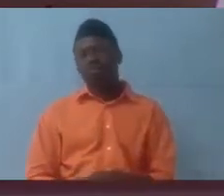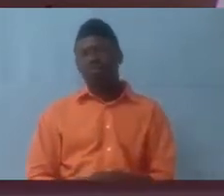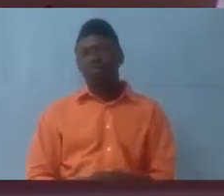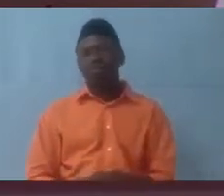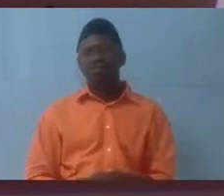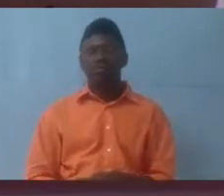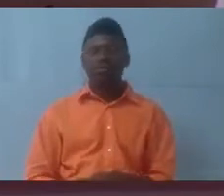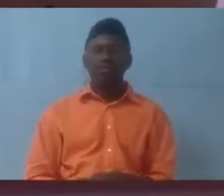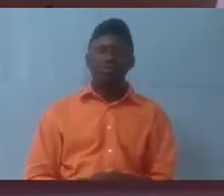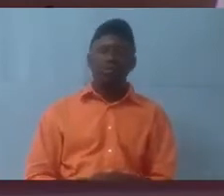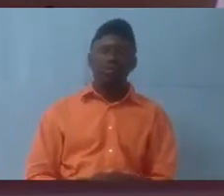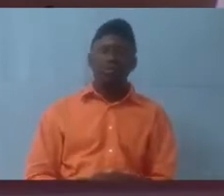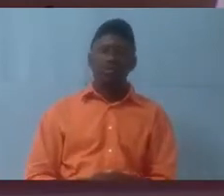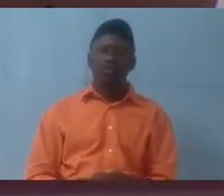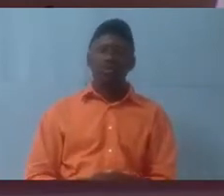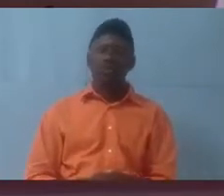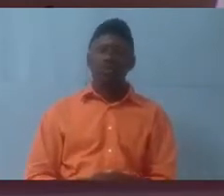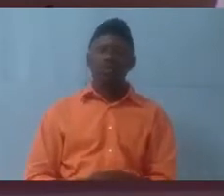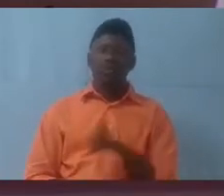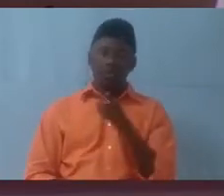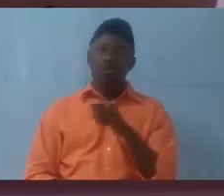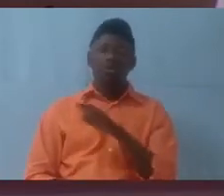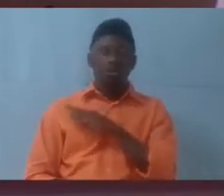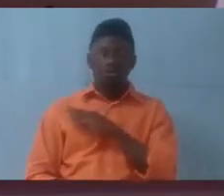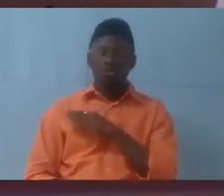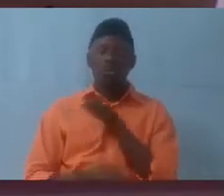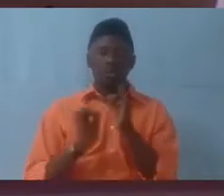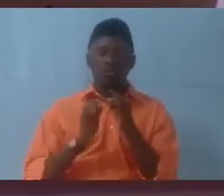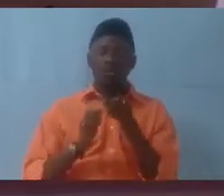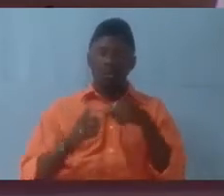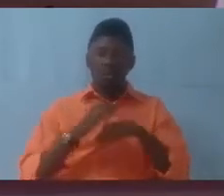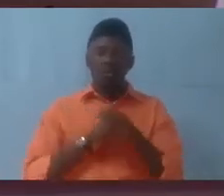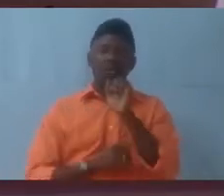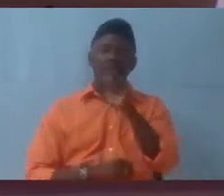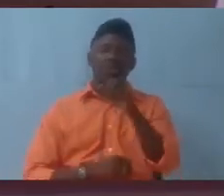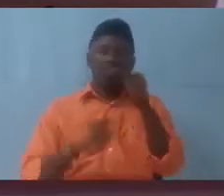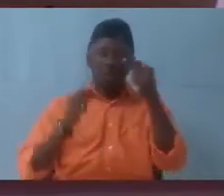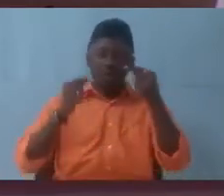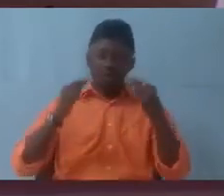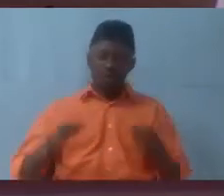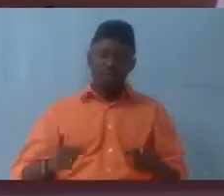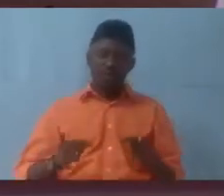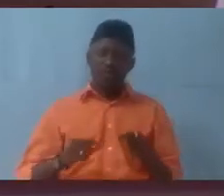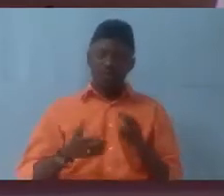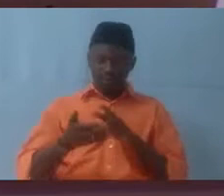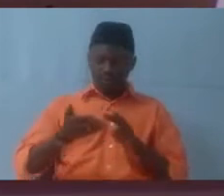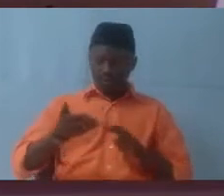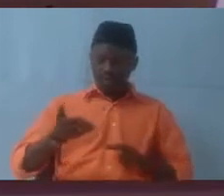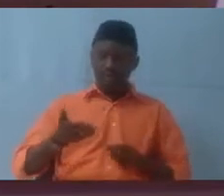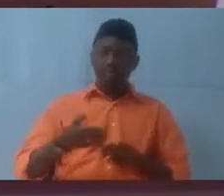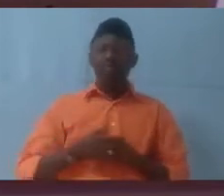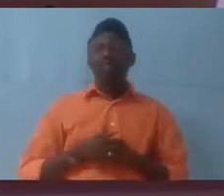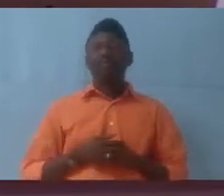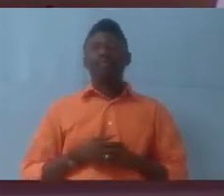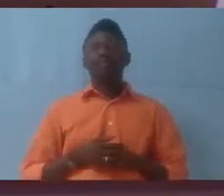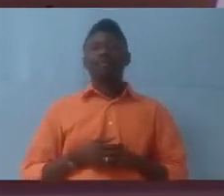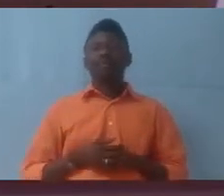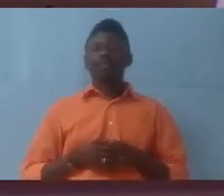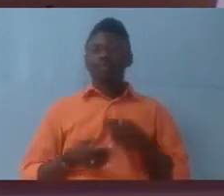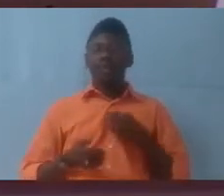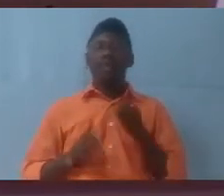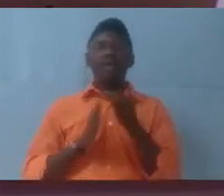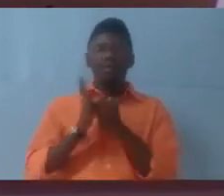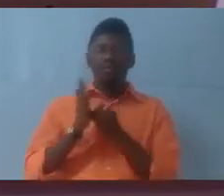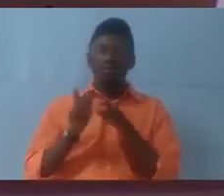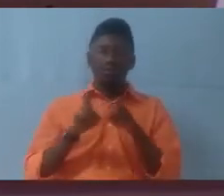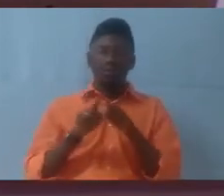yoyu. However, you've also stated in your statement that there was an issue